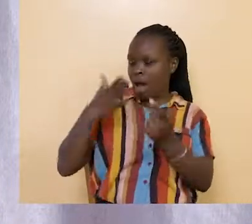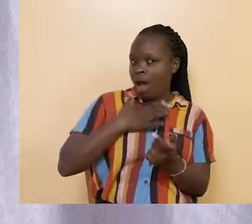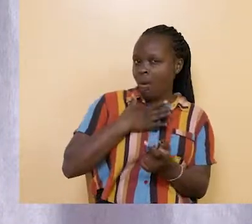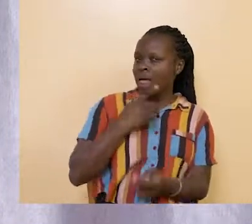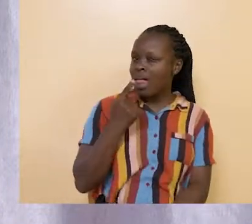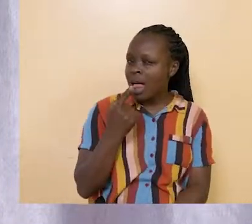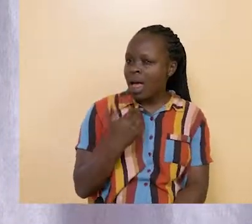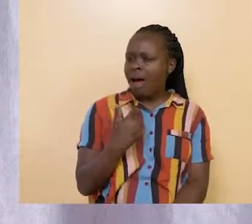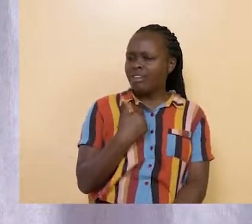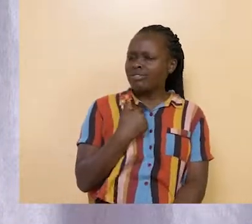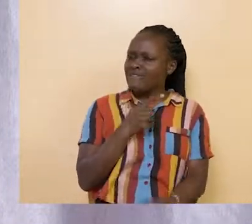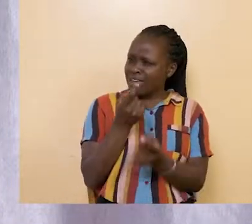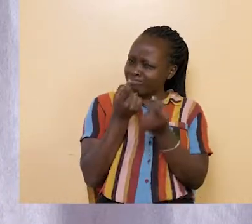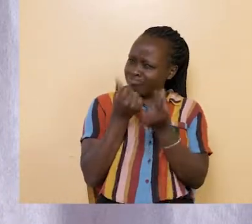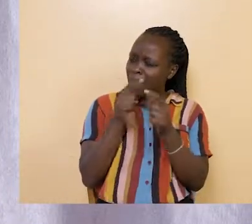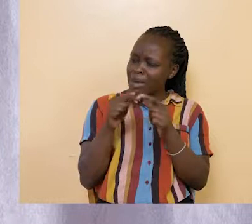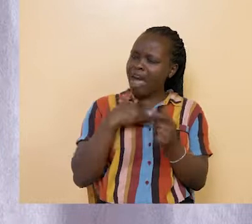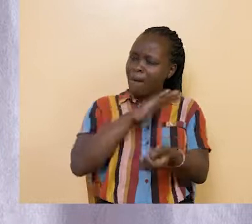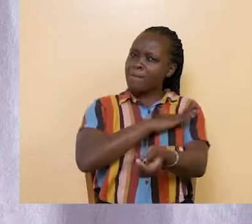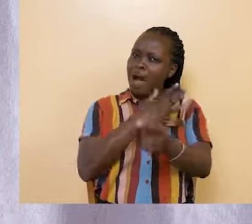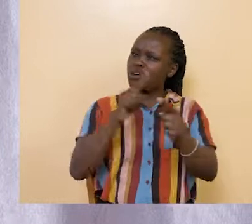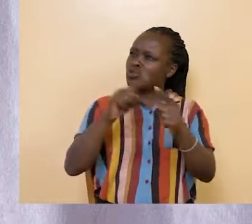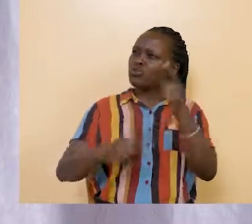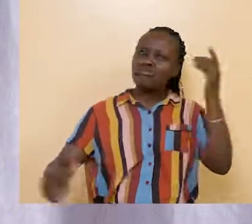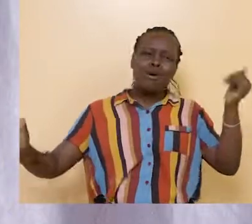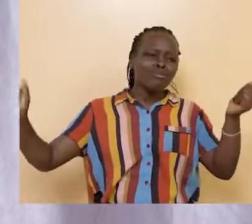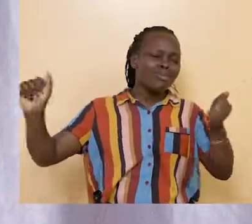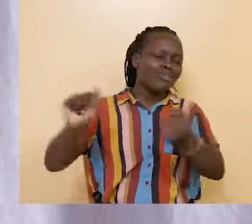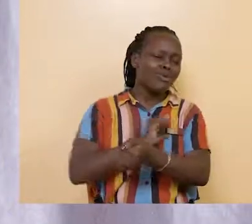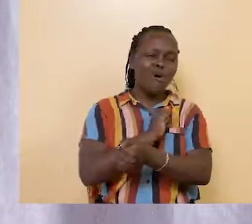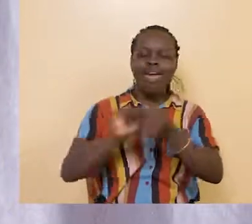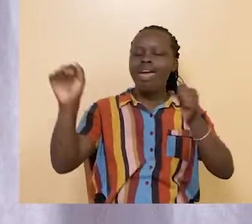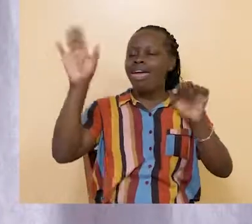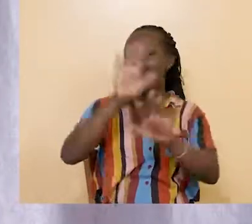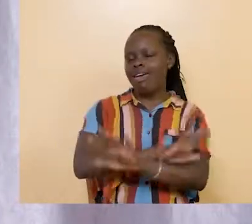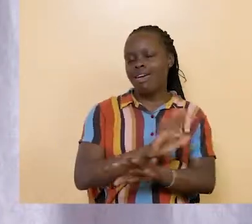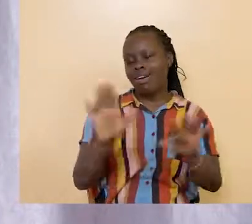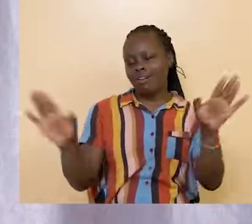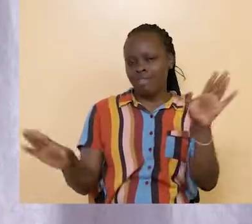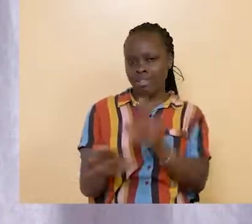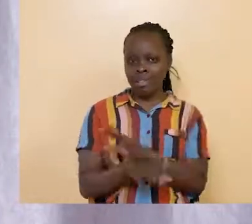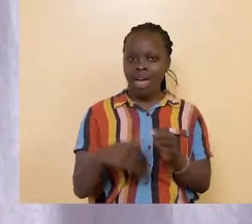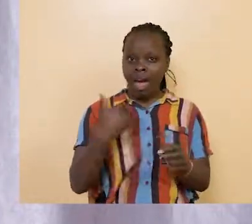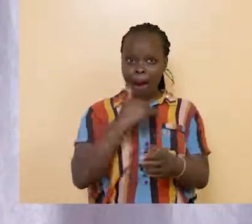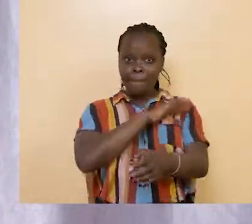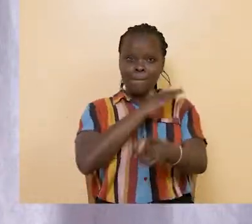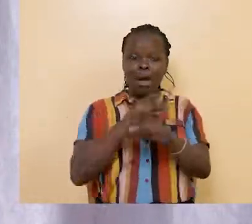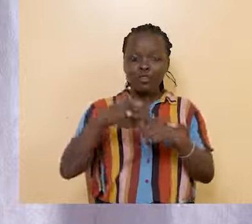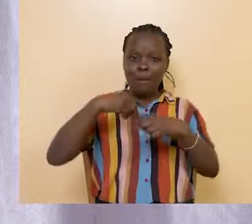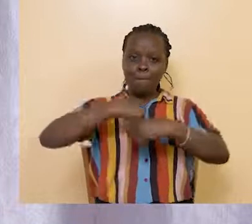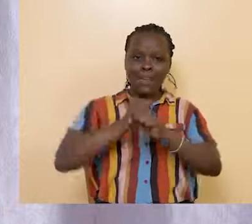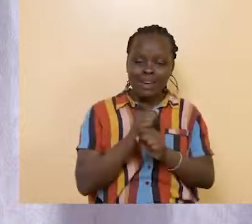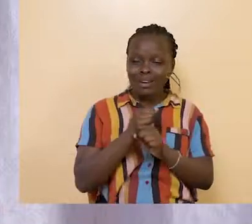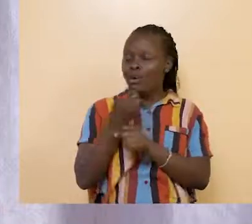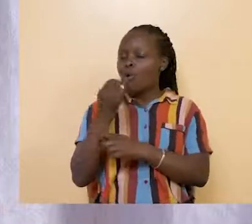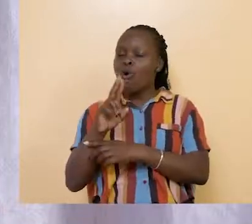tongues are small but have the power to literally steer destinies. They have the power to make